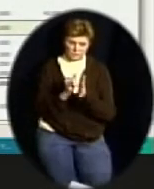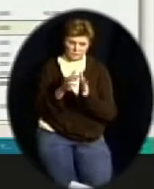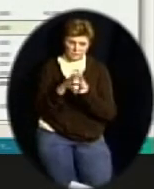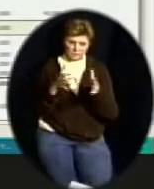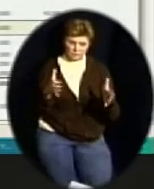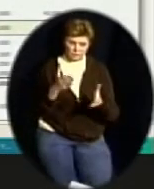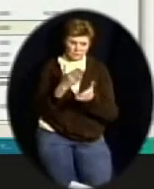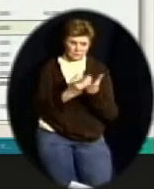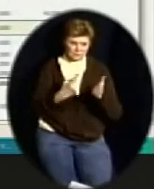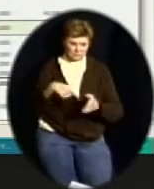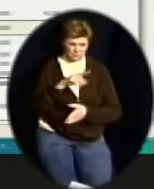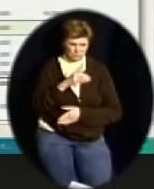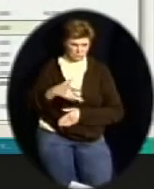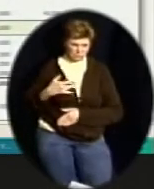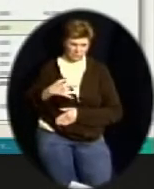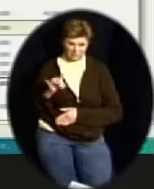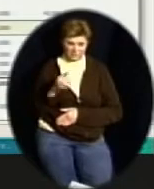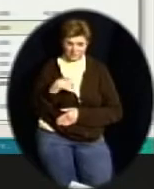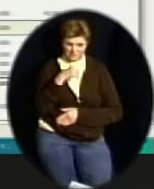summarized anything this evening.